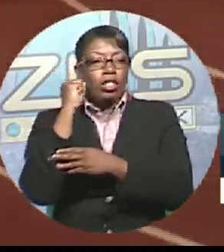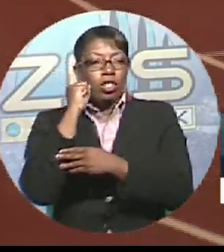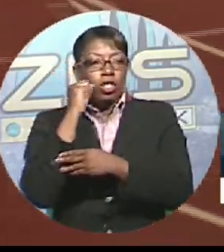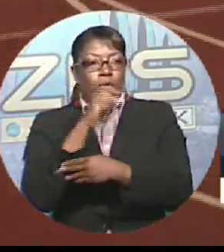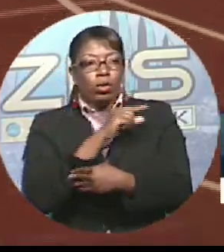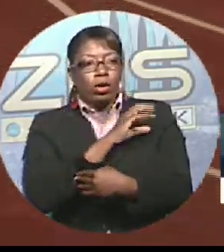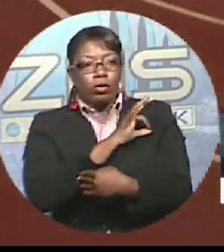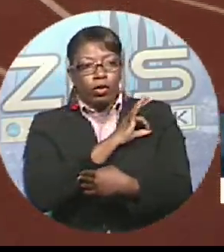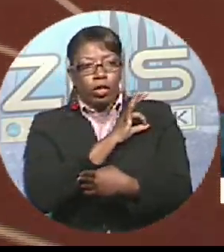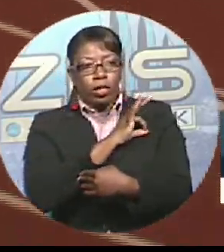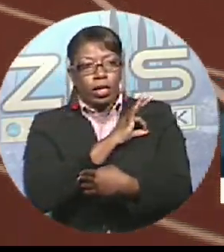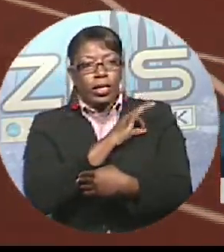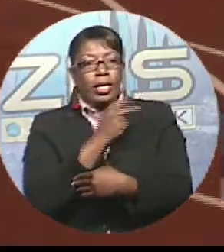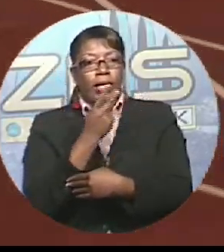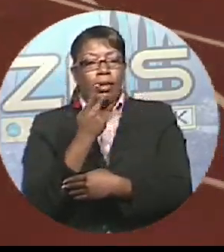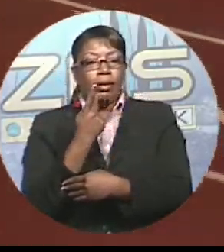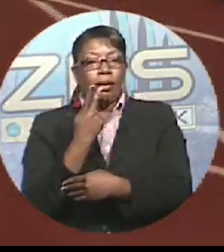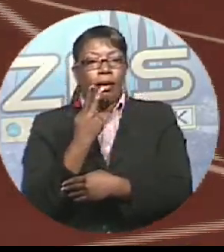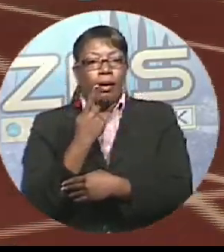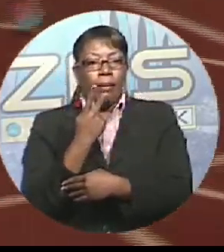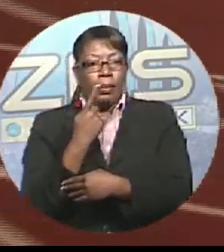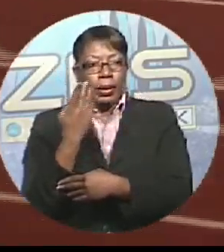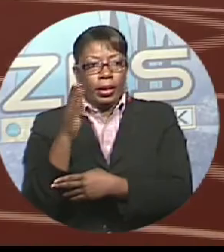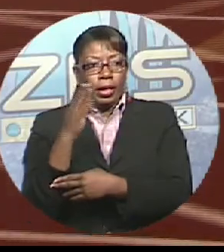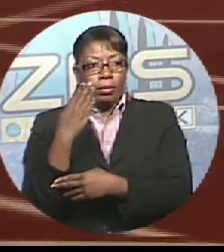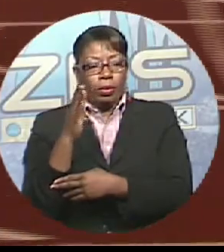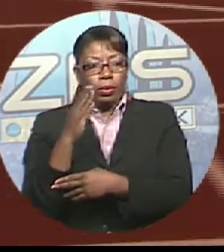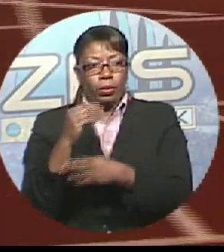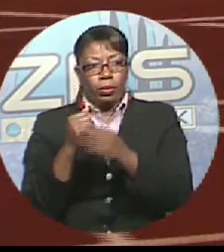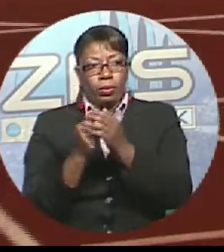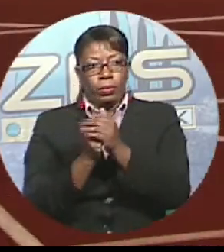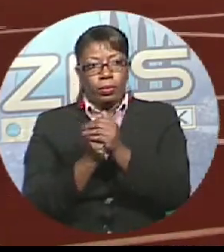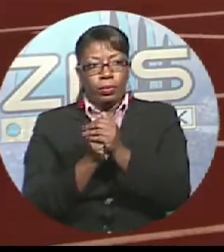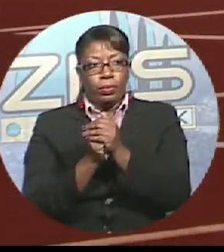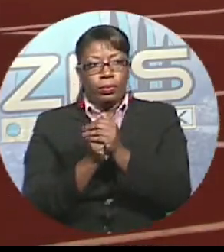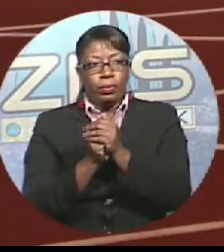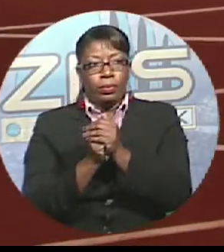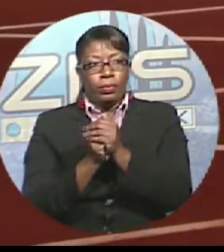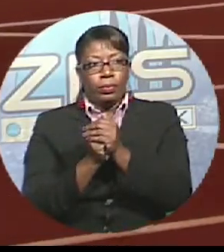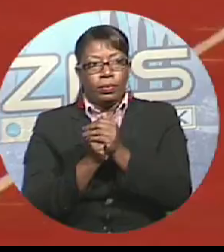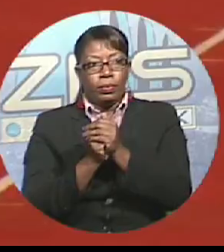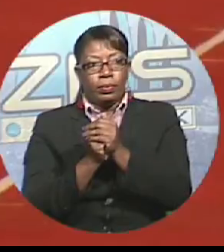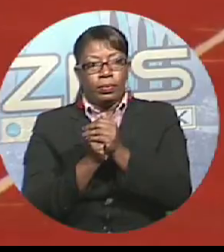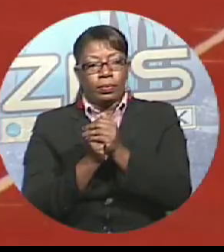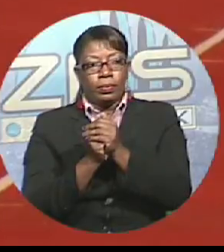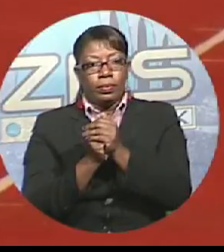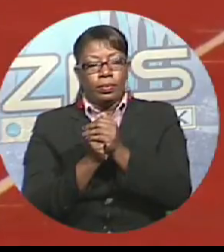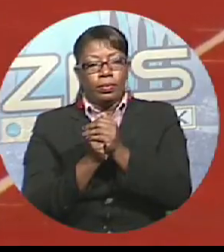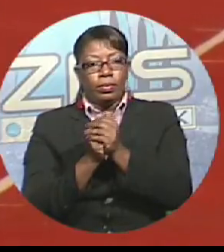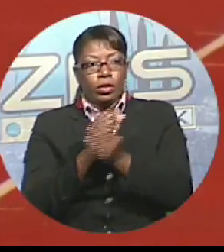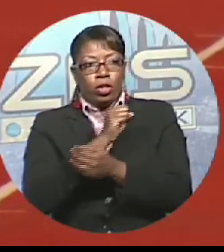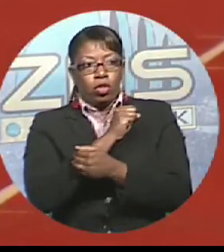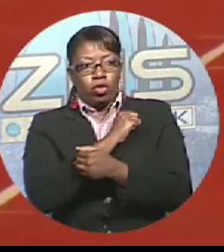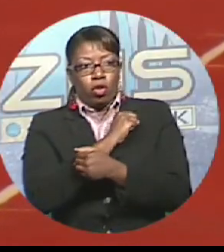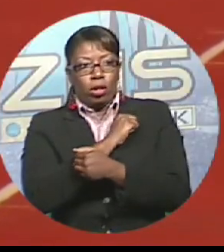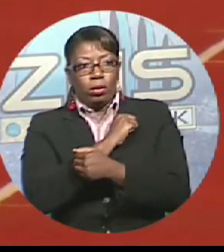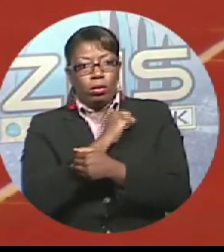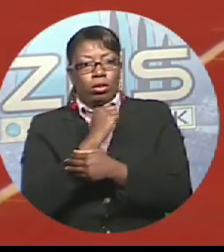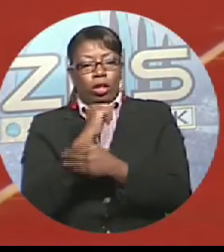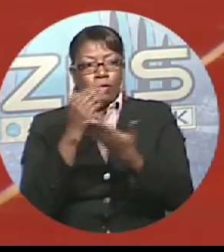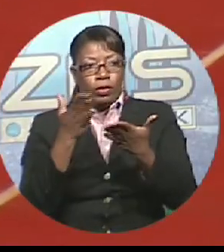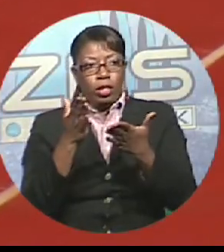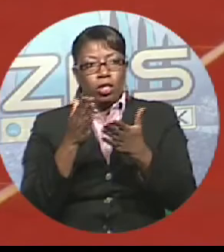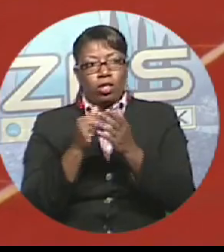in the pink and blue in 22.78 to 23.10. Strawn was not done. She would